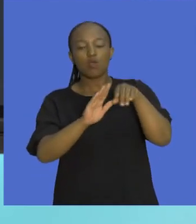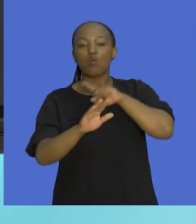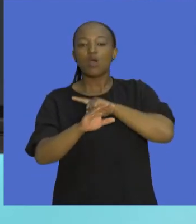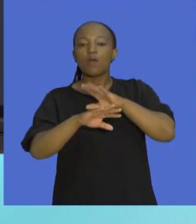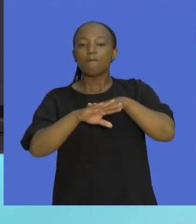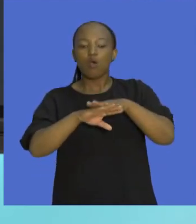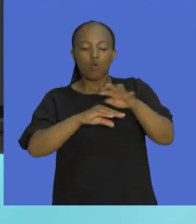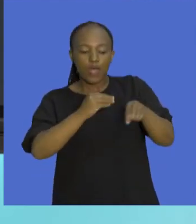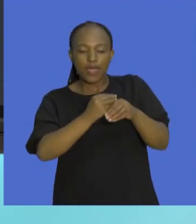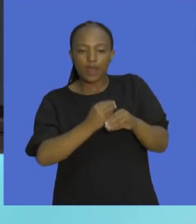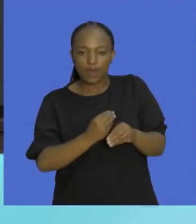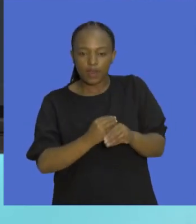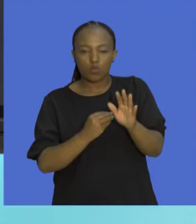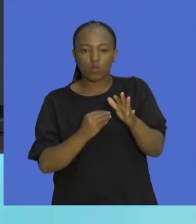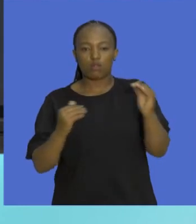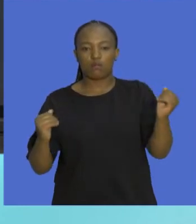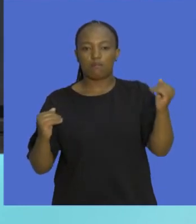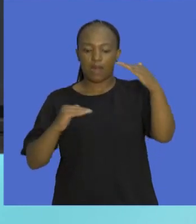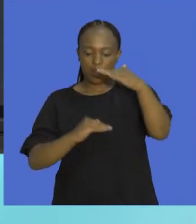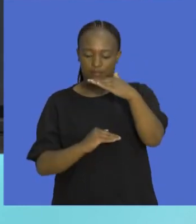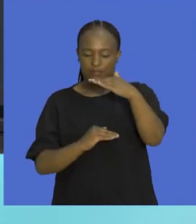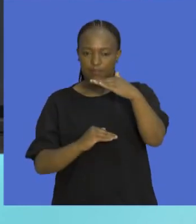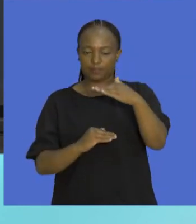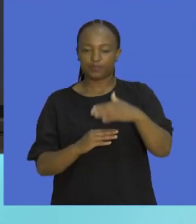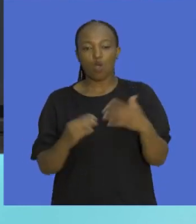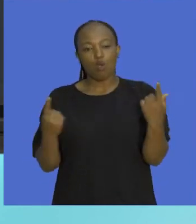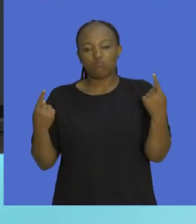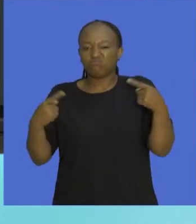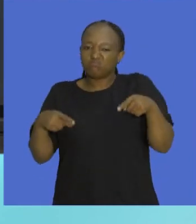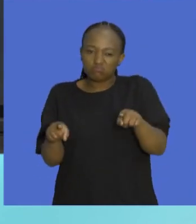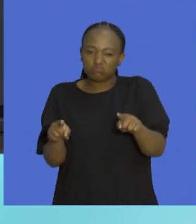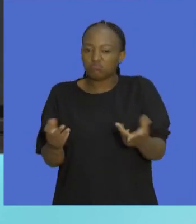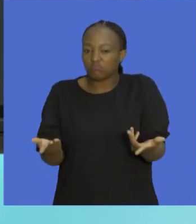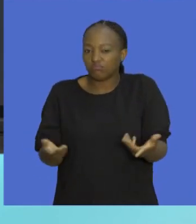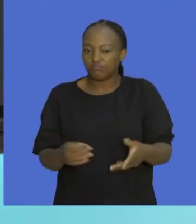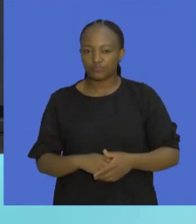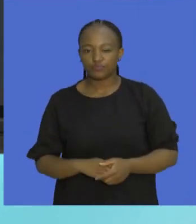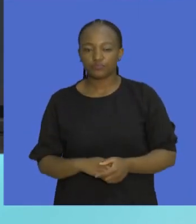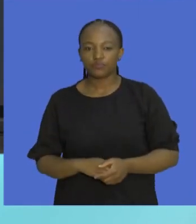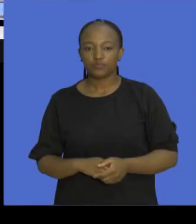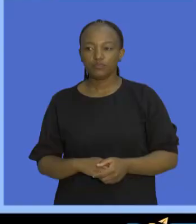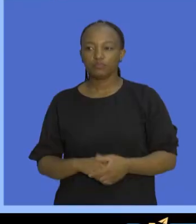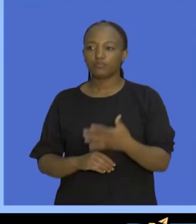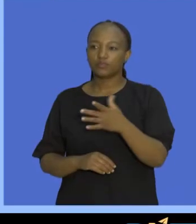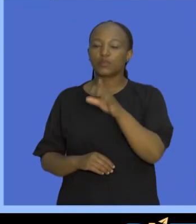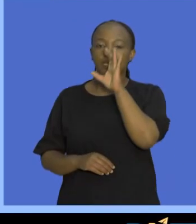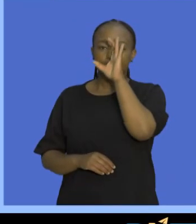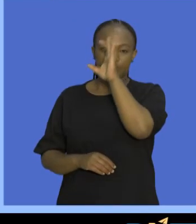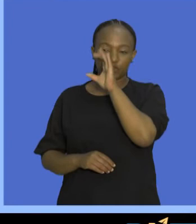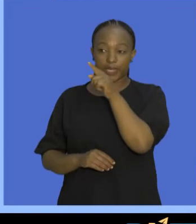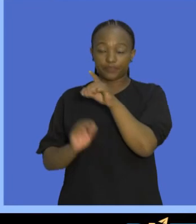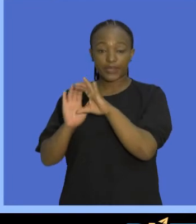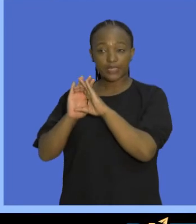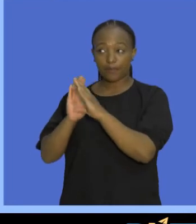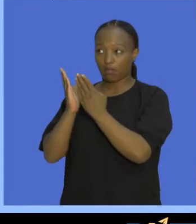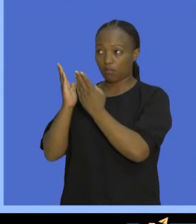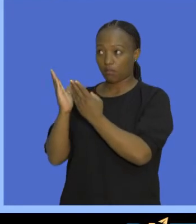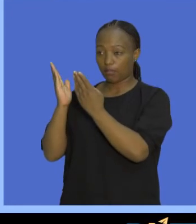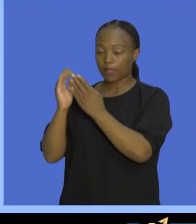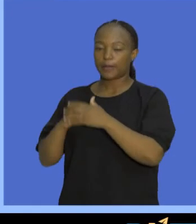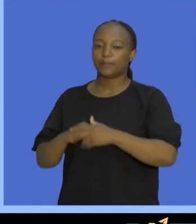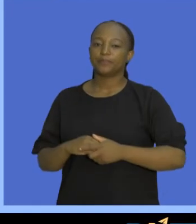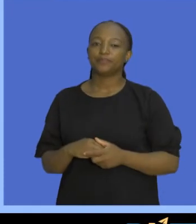as we add more resistors in parallel. Okay, having said that, let's look at our simulation. Okay, this is what we're